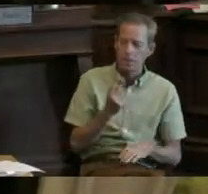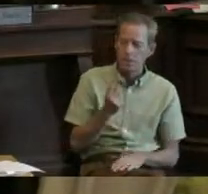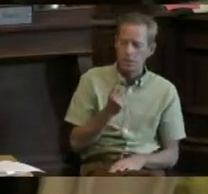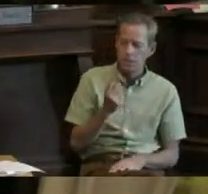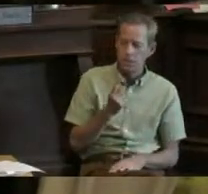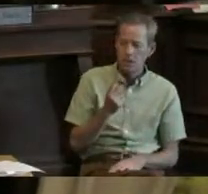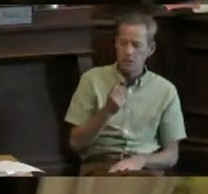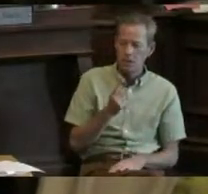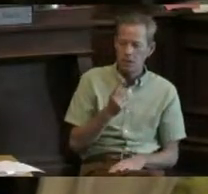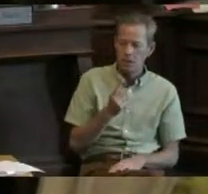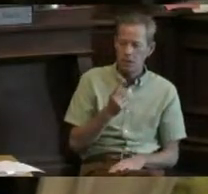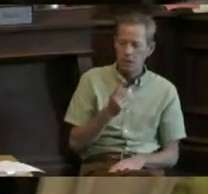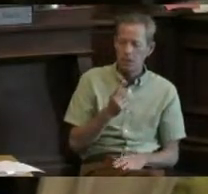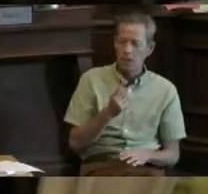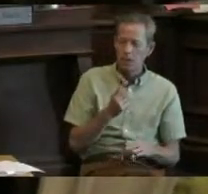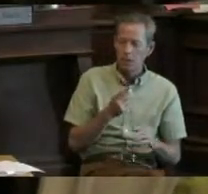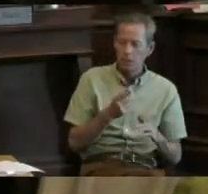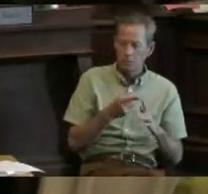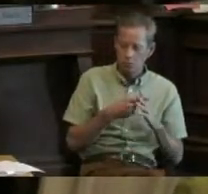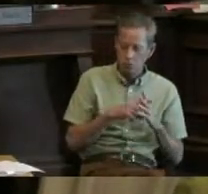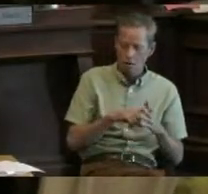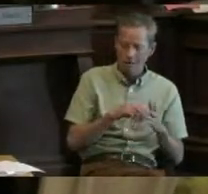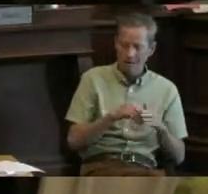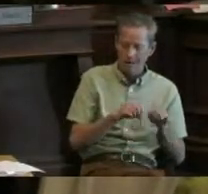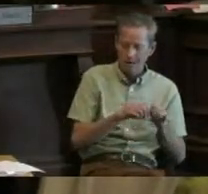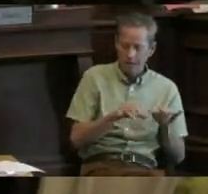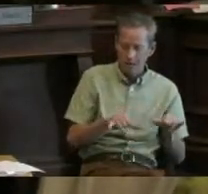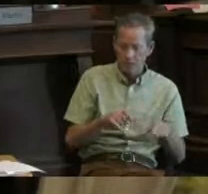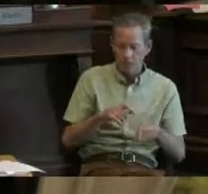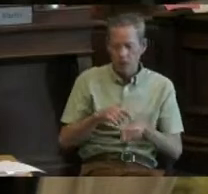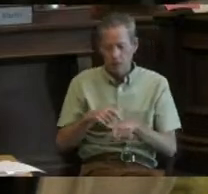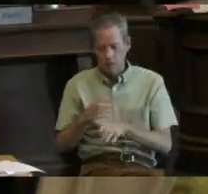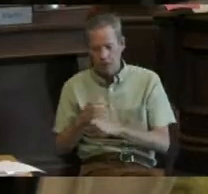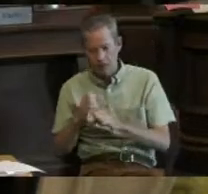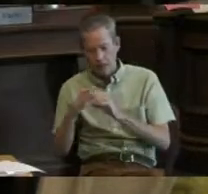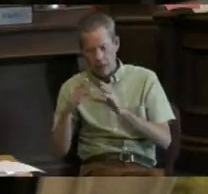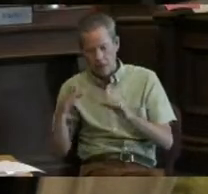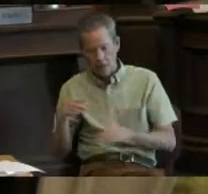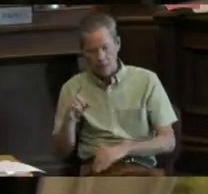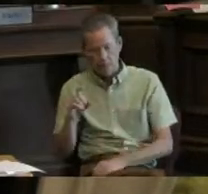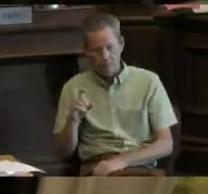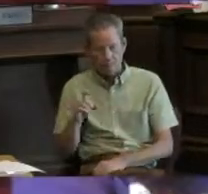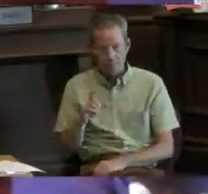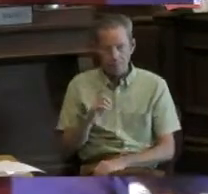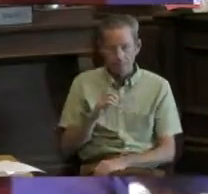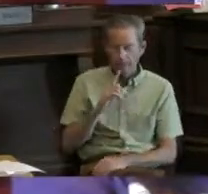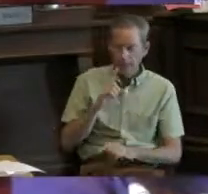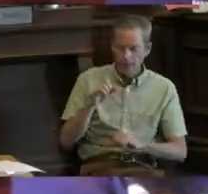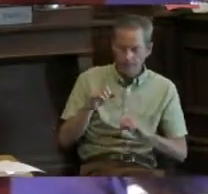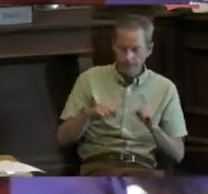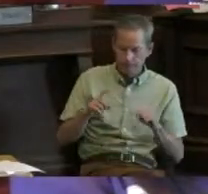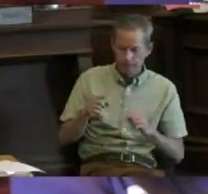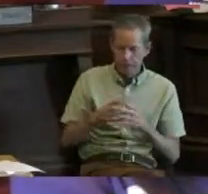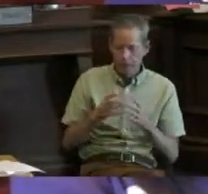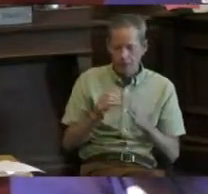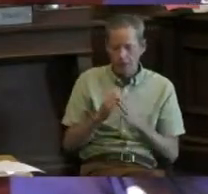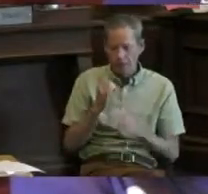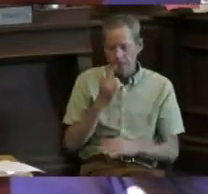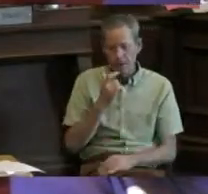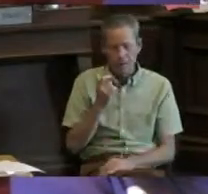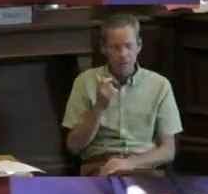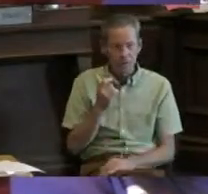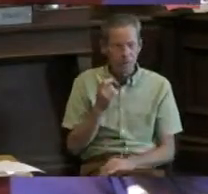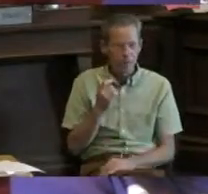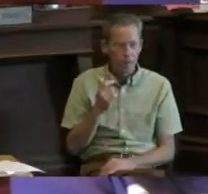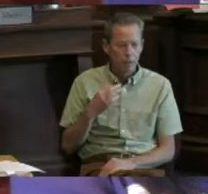is introduced into the system to the time that they receive housing? So it really varies. A lot of it's driven by